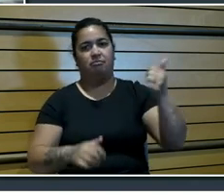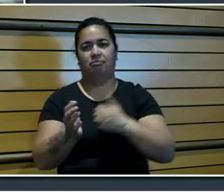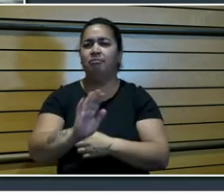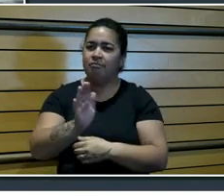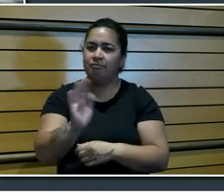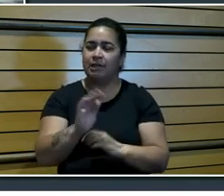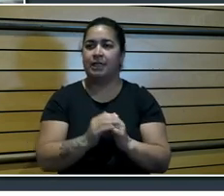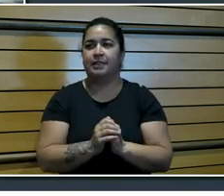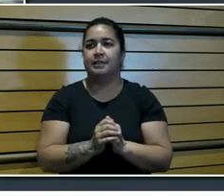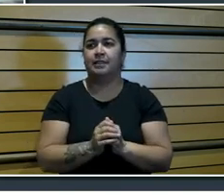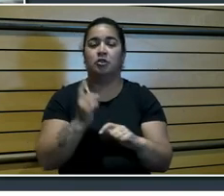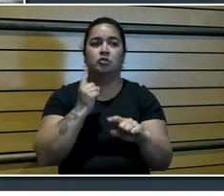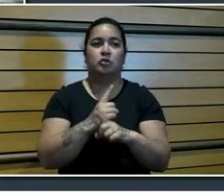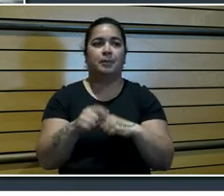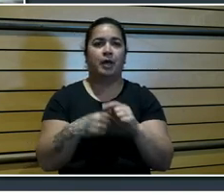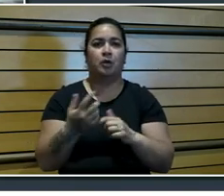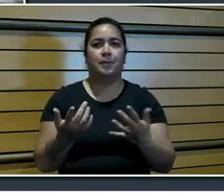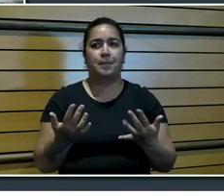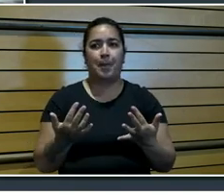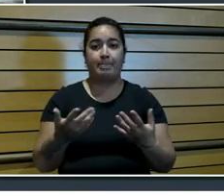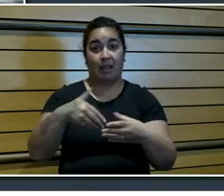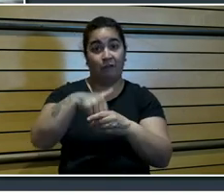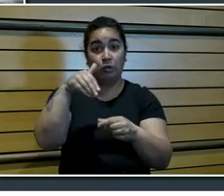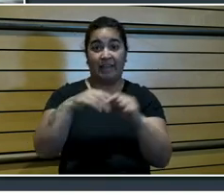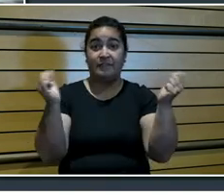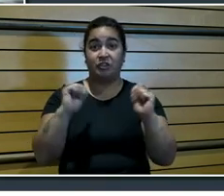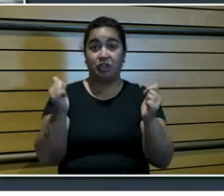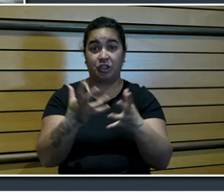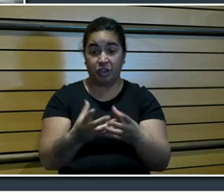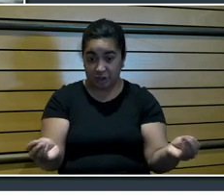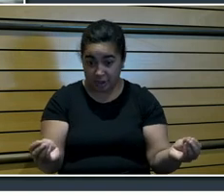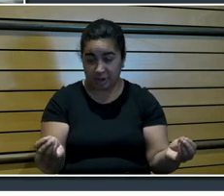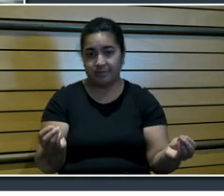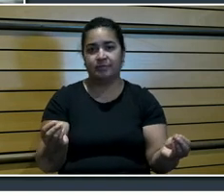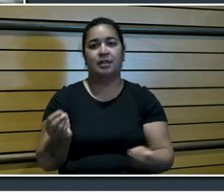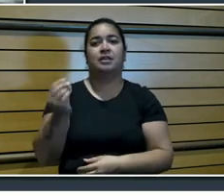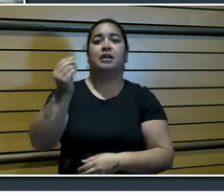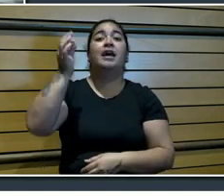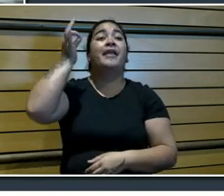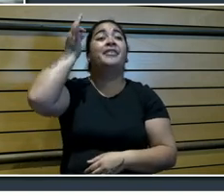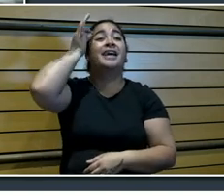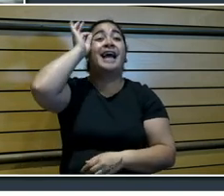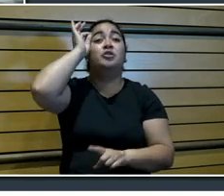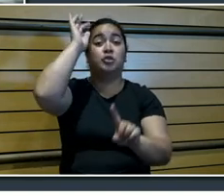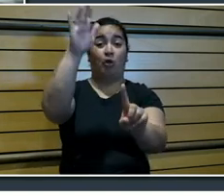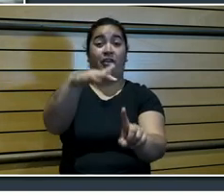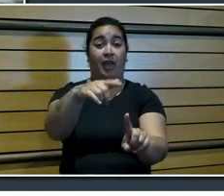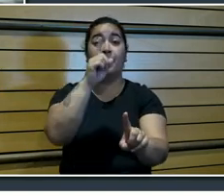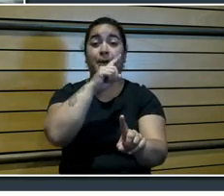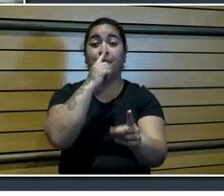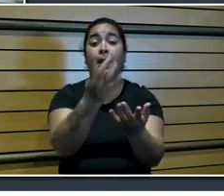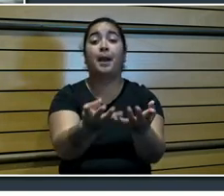that once voting has resolved and once voting is done, that the council makeup that represents that